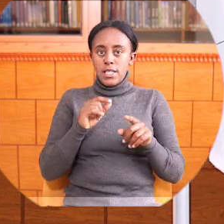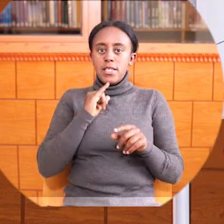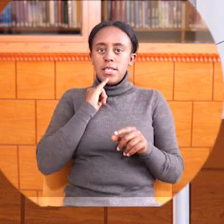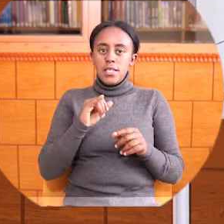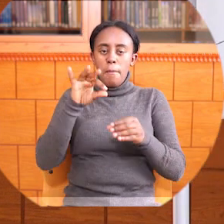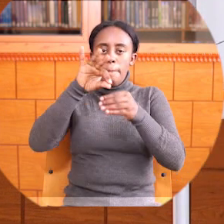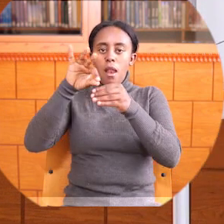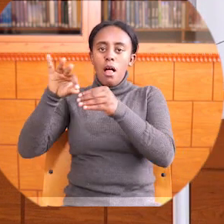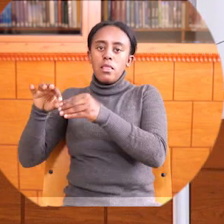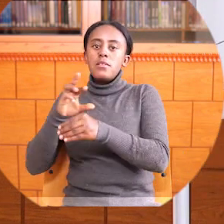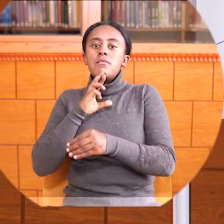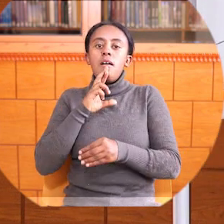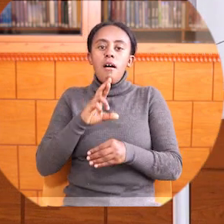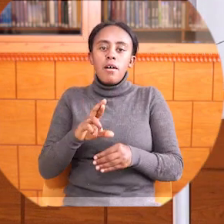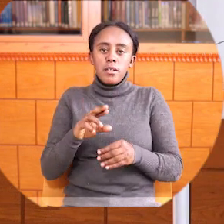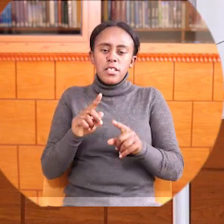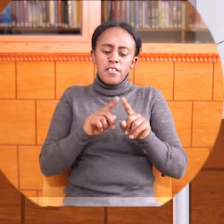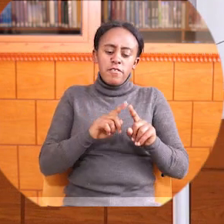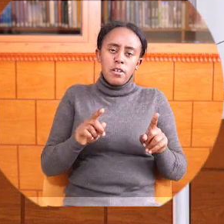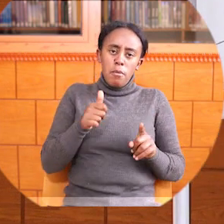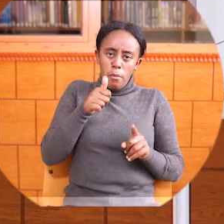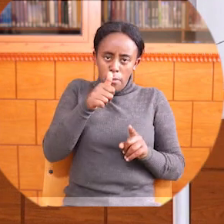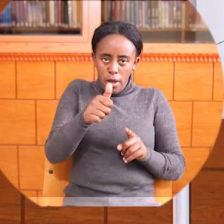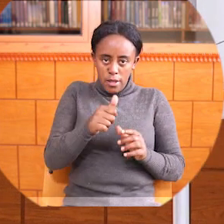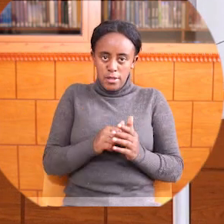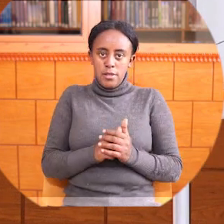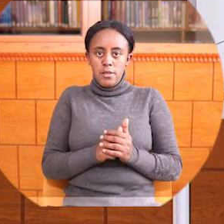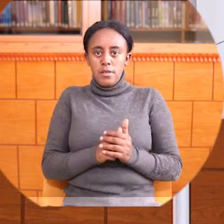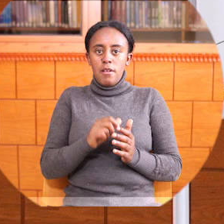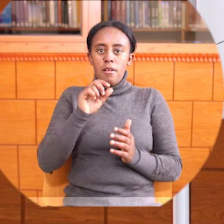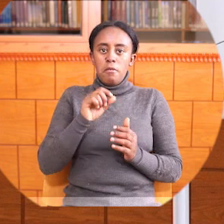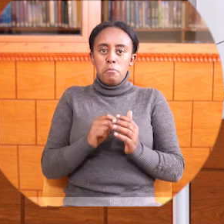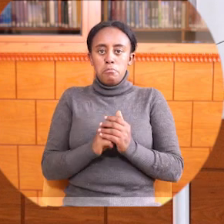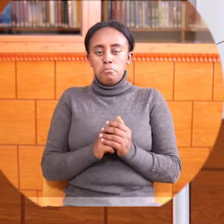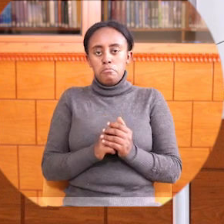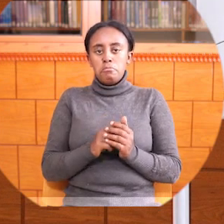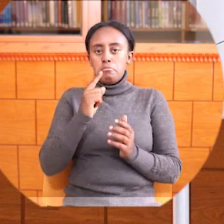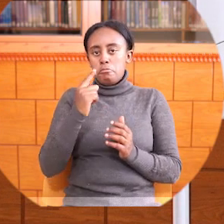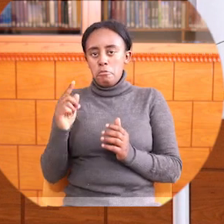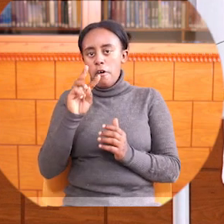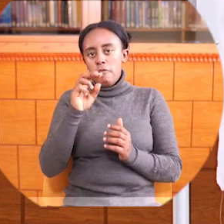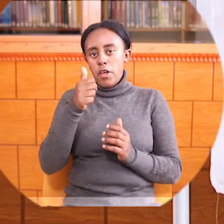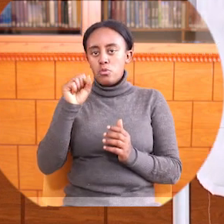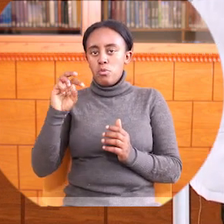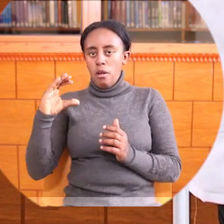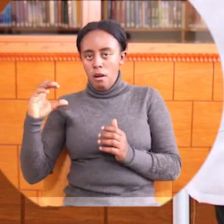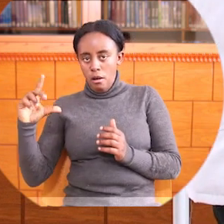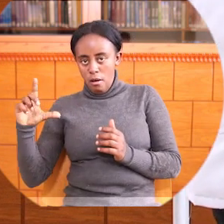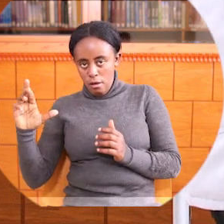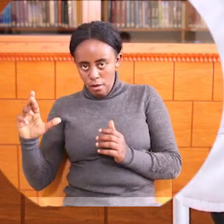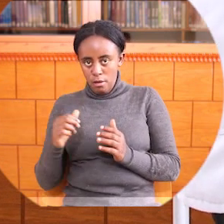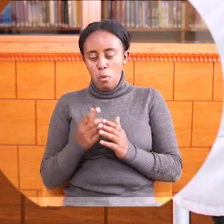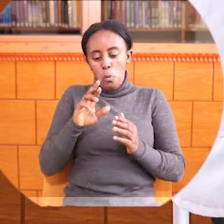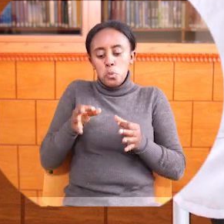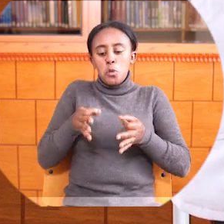plants are different by their vascular bundle. Some plants have a vascular bundle or